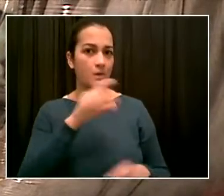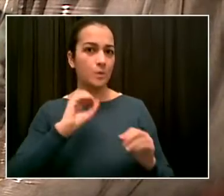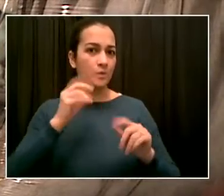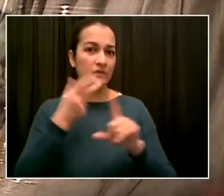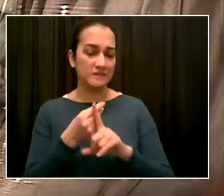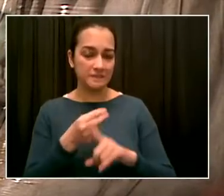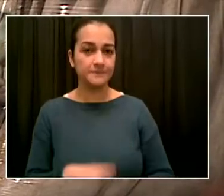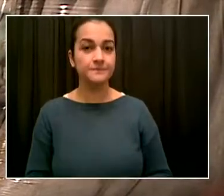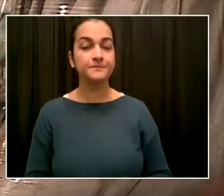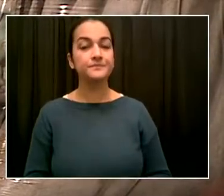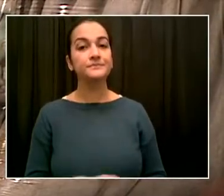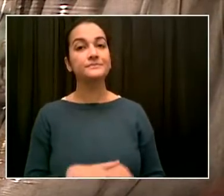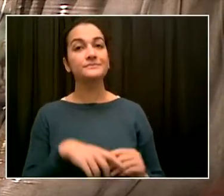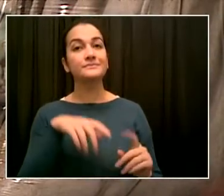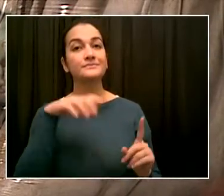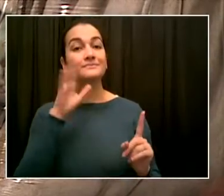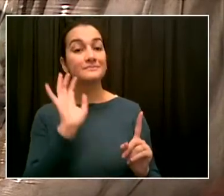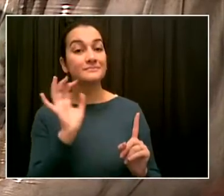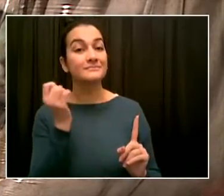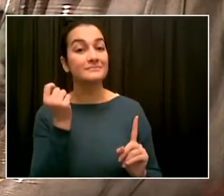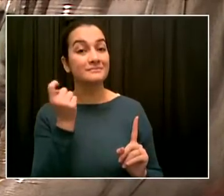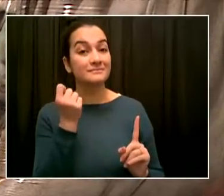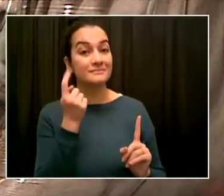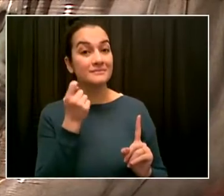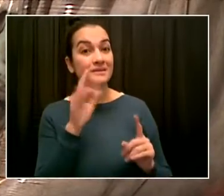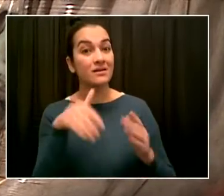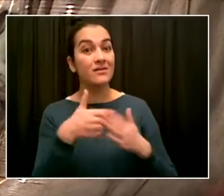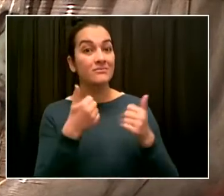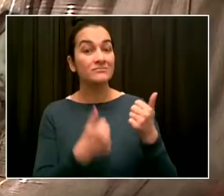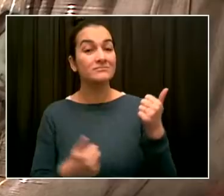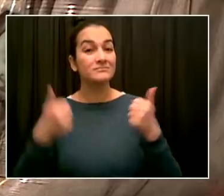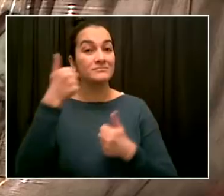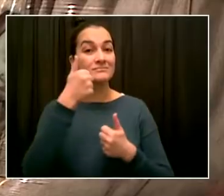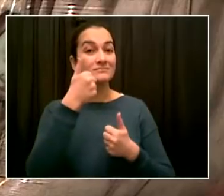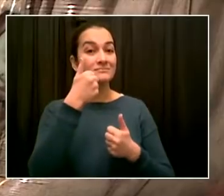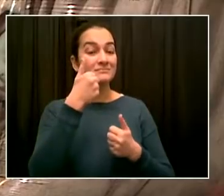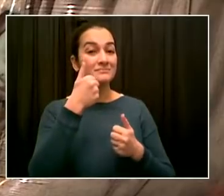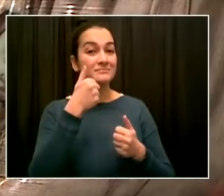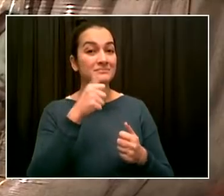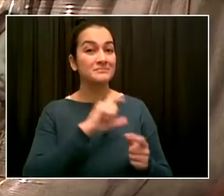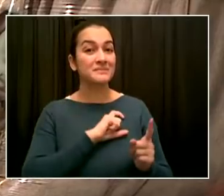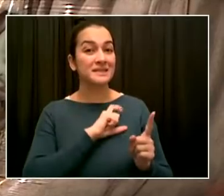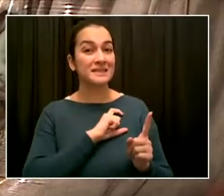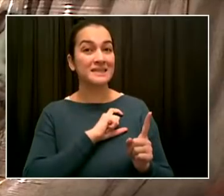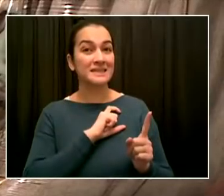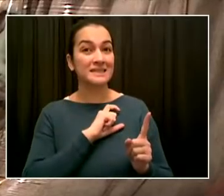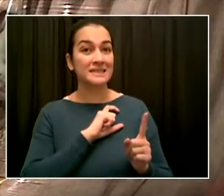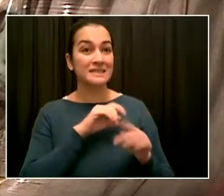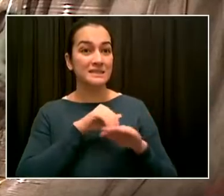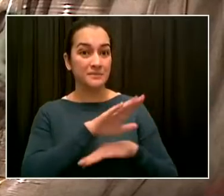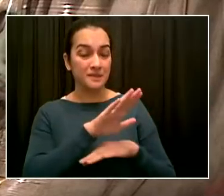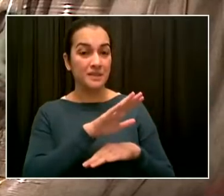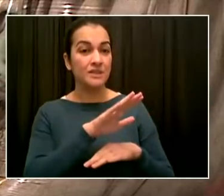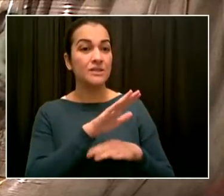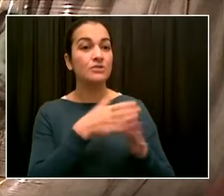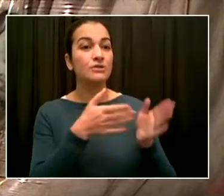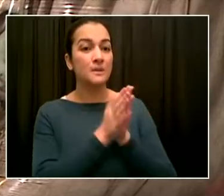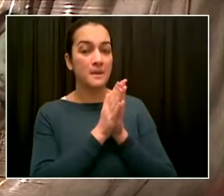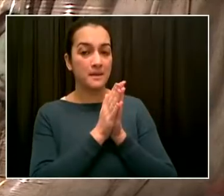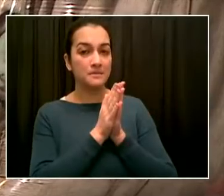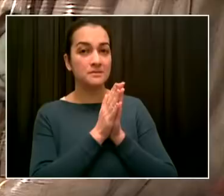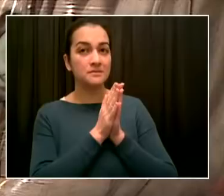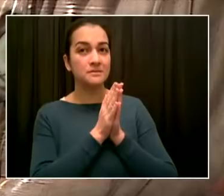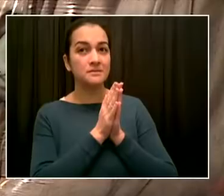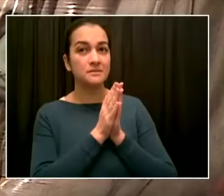the fire department, for whatever reason, didn't see what was the NYPD just had their act together better. I mean, it does seem to have a disparate impact here that